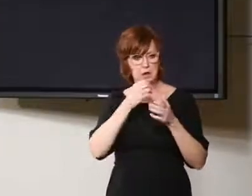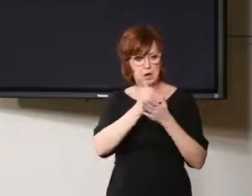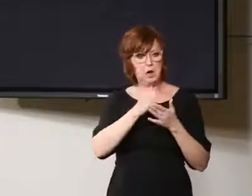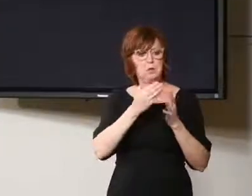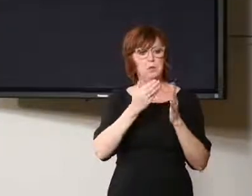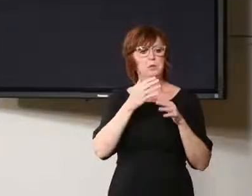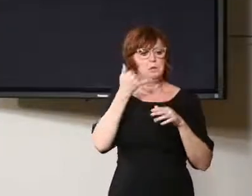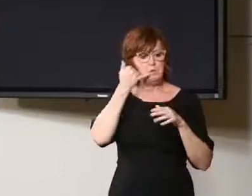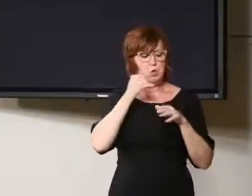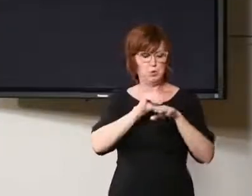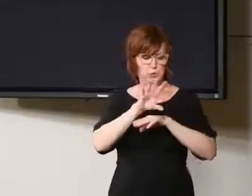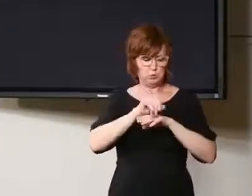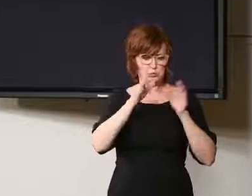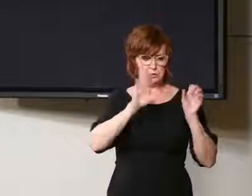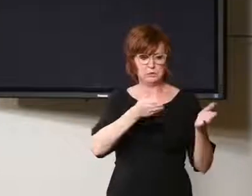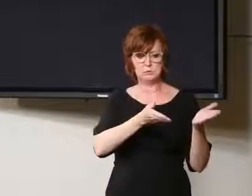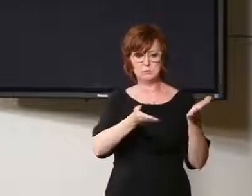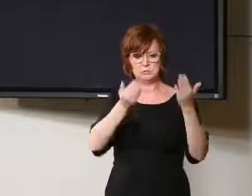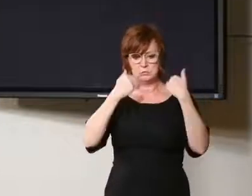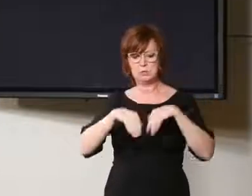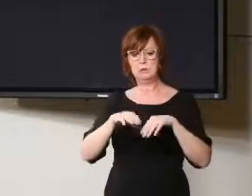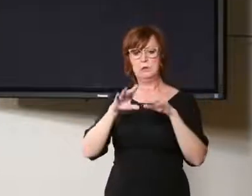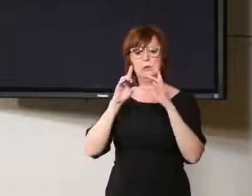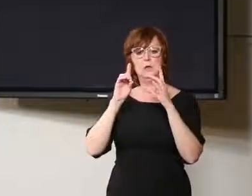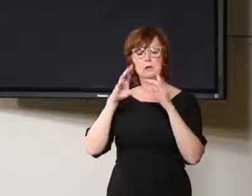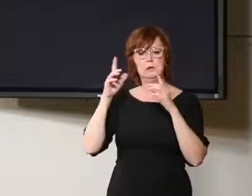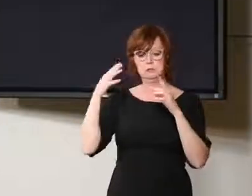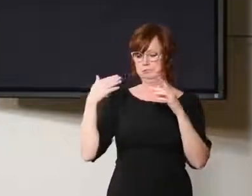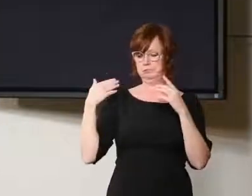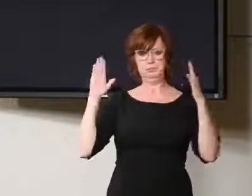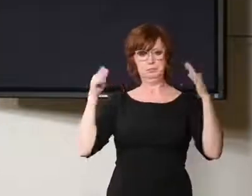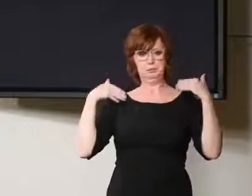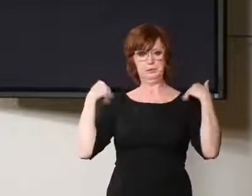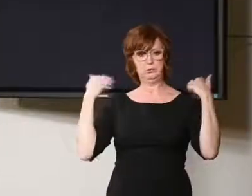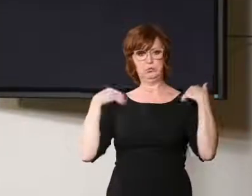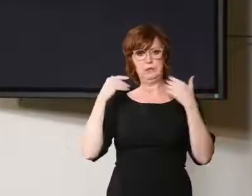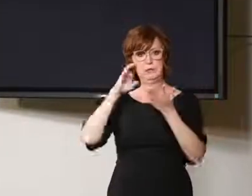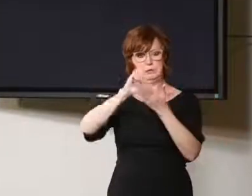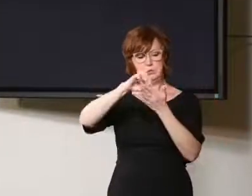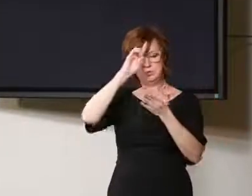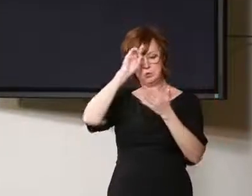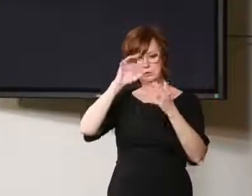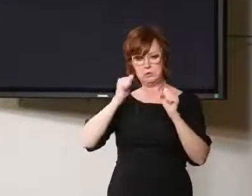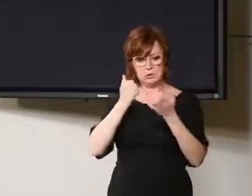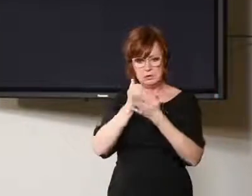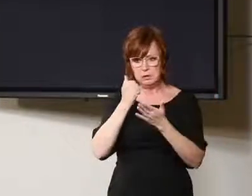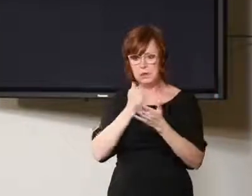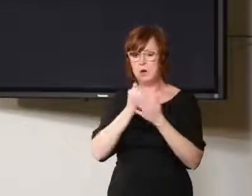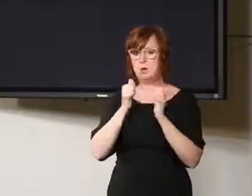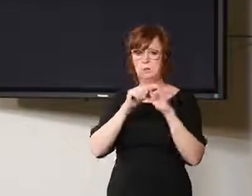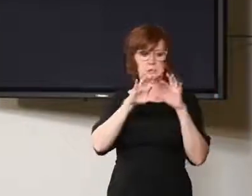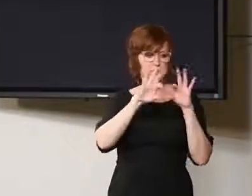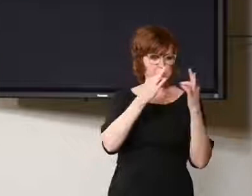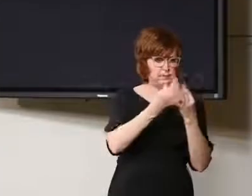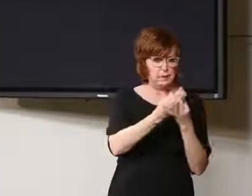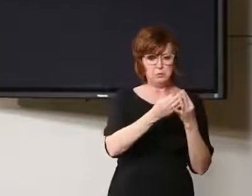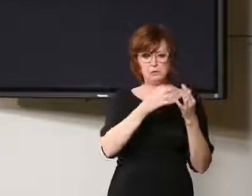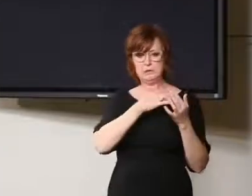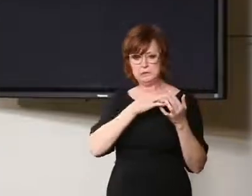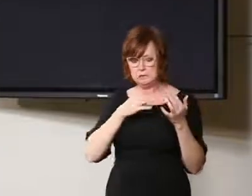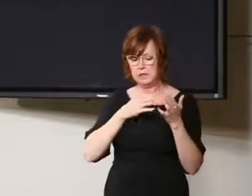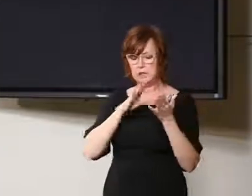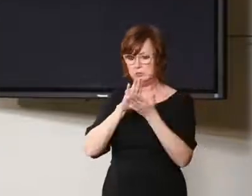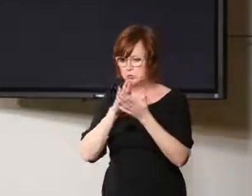health capacity building supports for staff and students in 5 schools during these closures through online and social